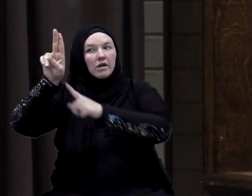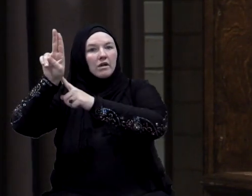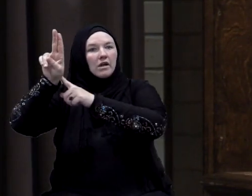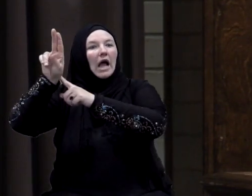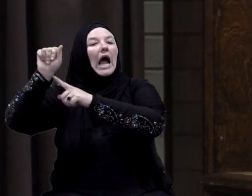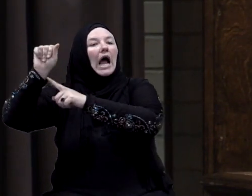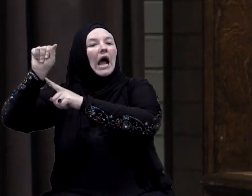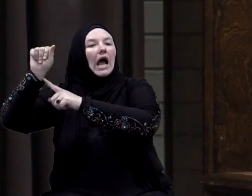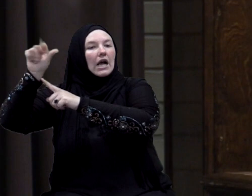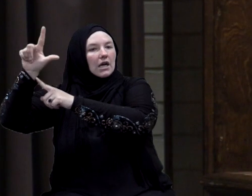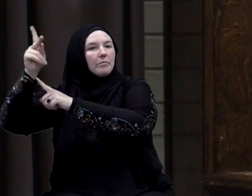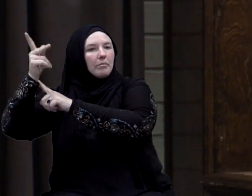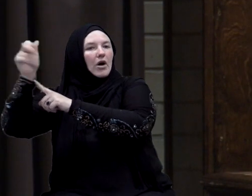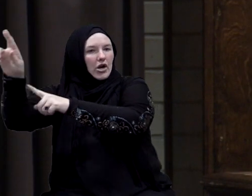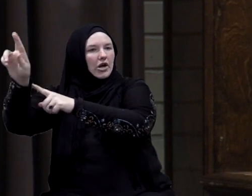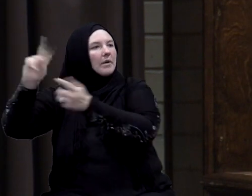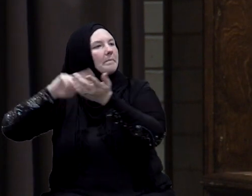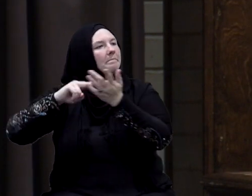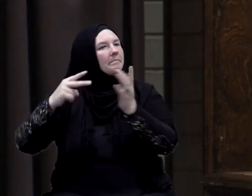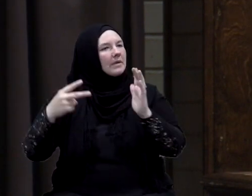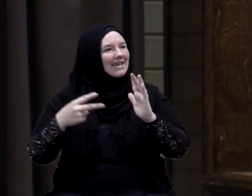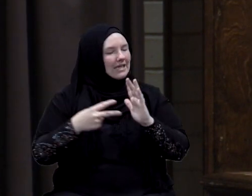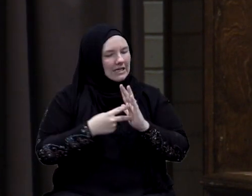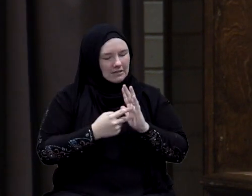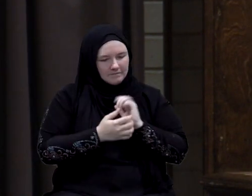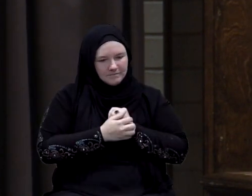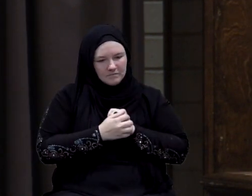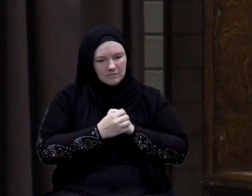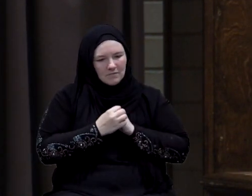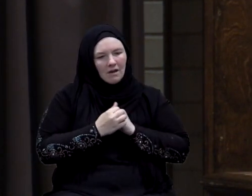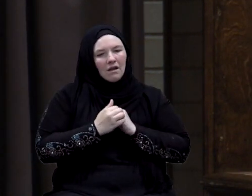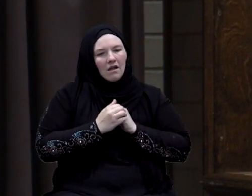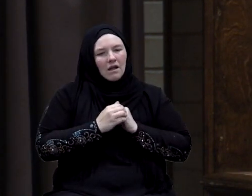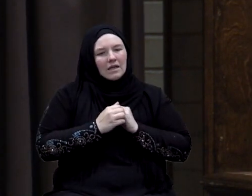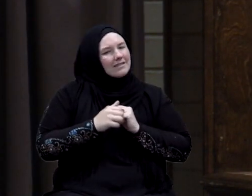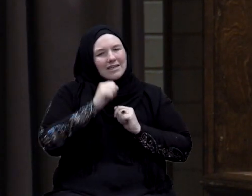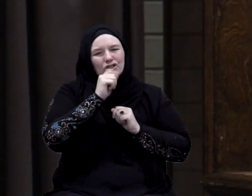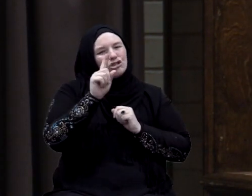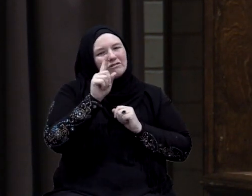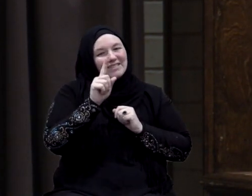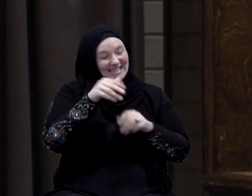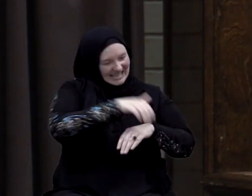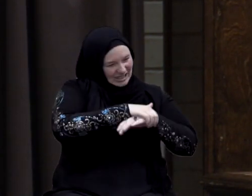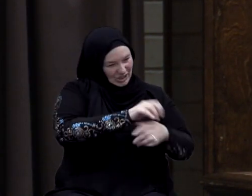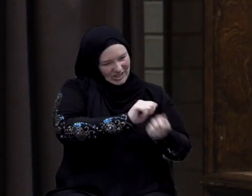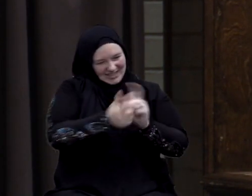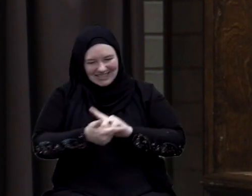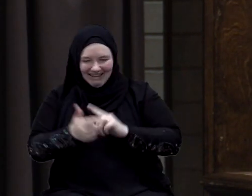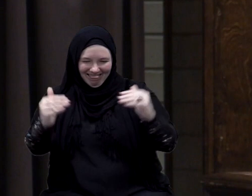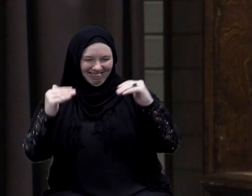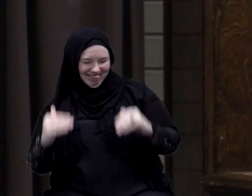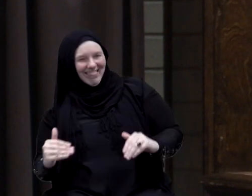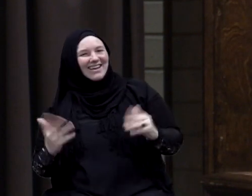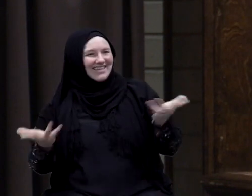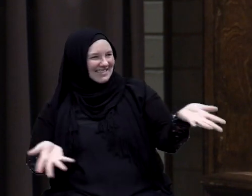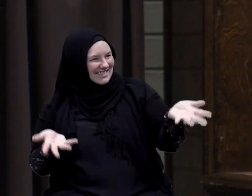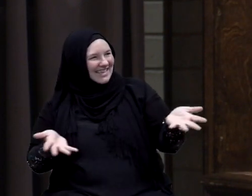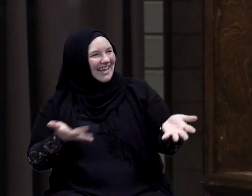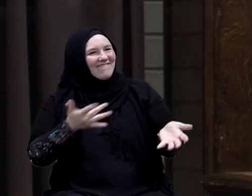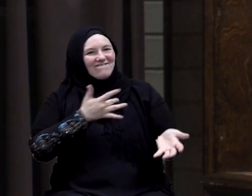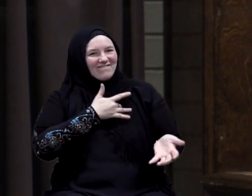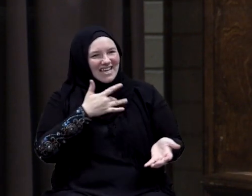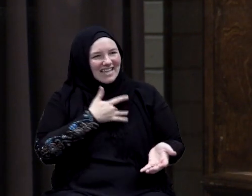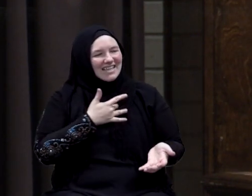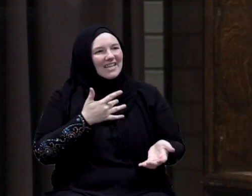Allah, out of tawaddud, out of endearment to us, he wants us to compare him to